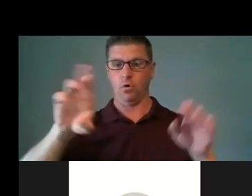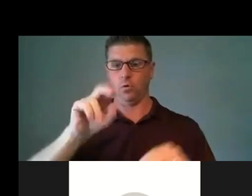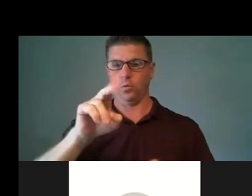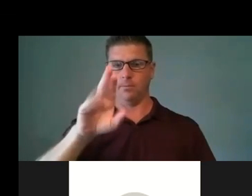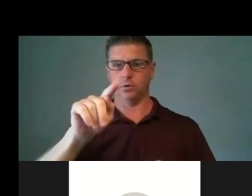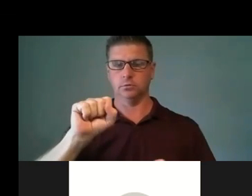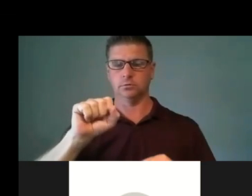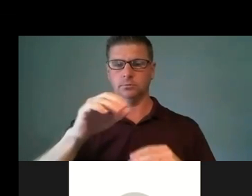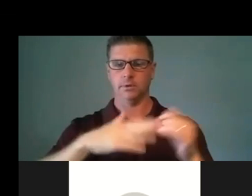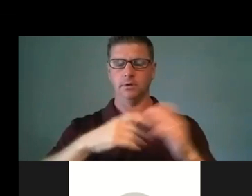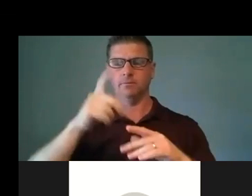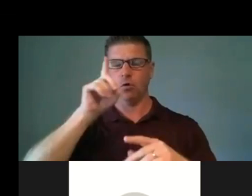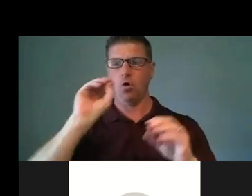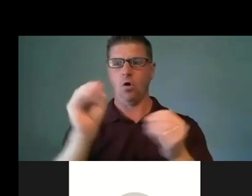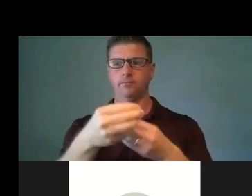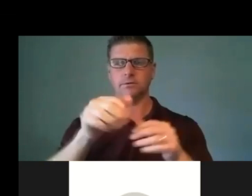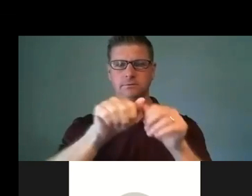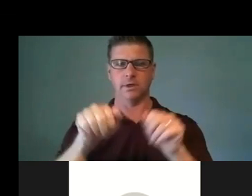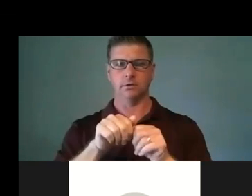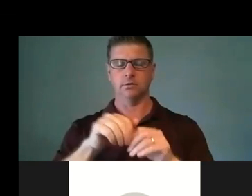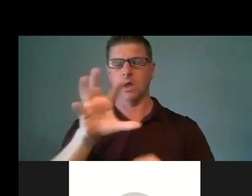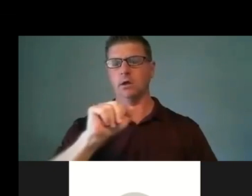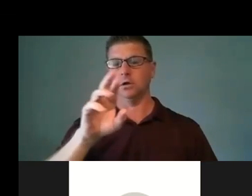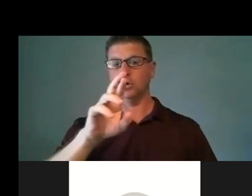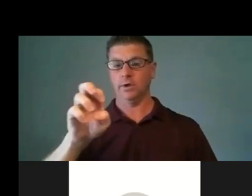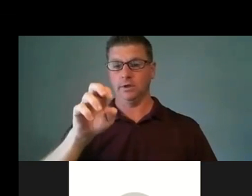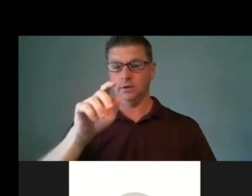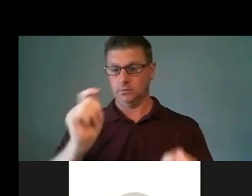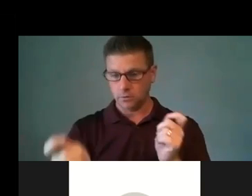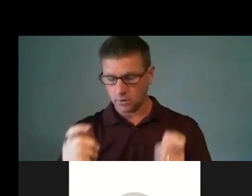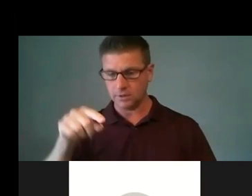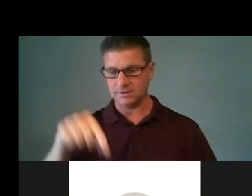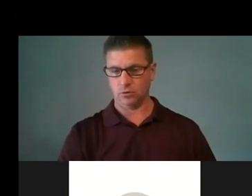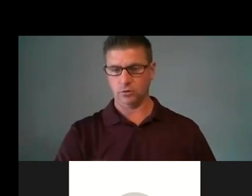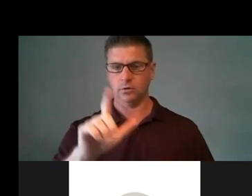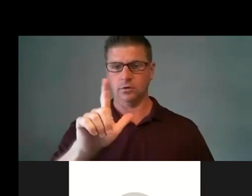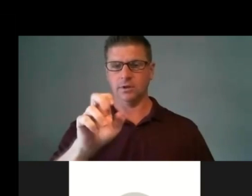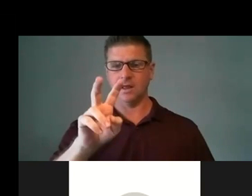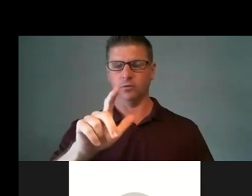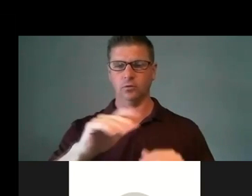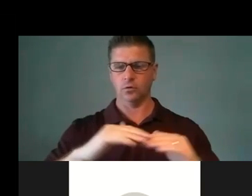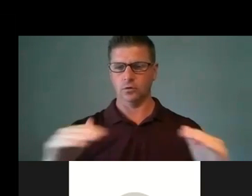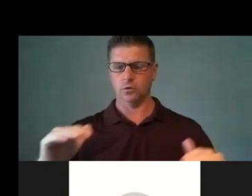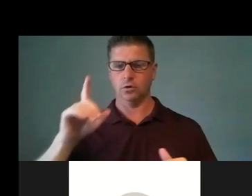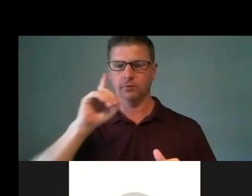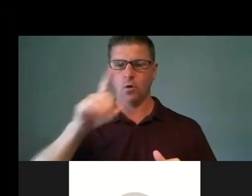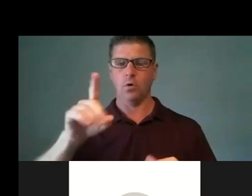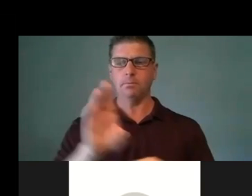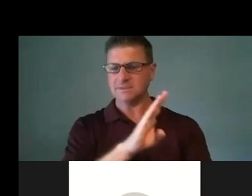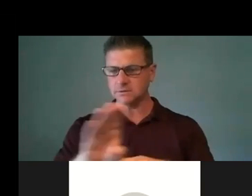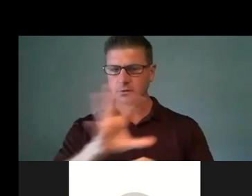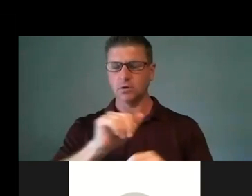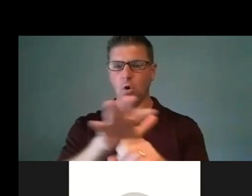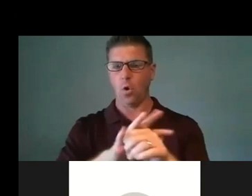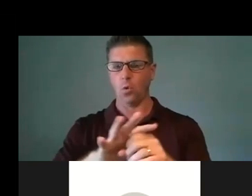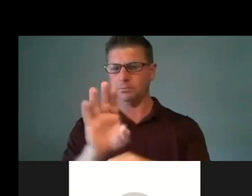flexible employee office space, as well as reconfigure the downstairs levels to provide incubator space that will house entrepreneurs and local